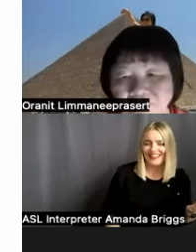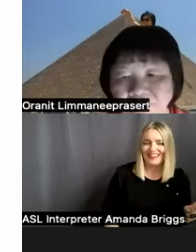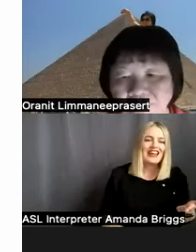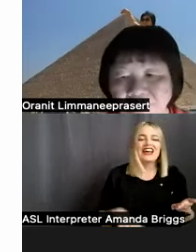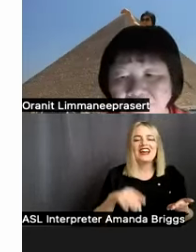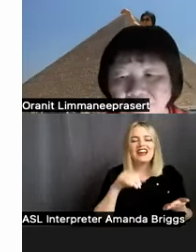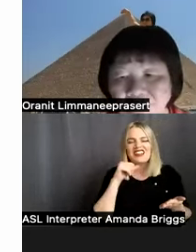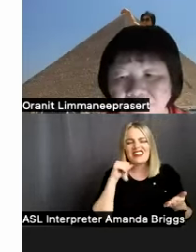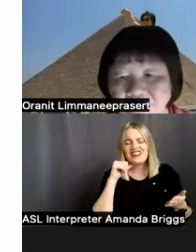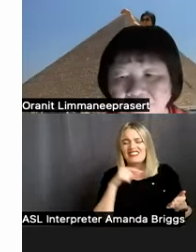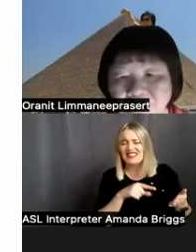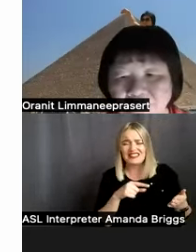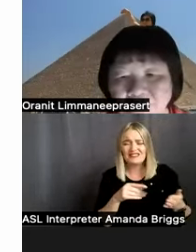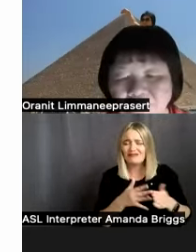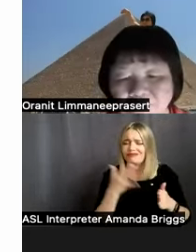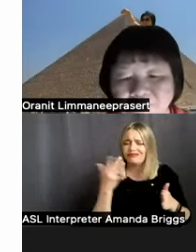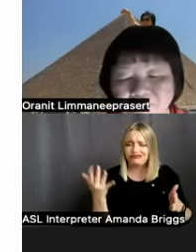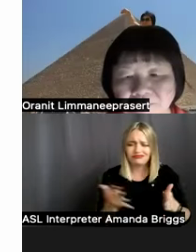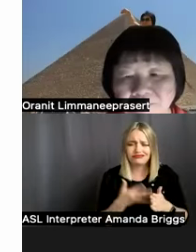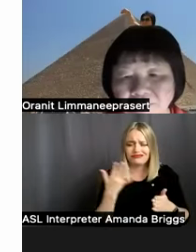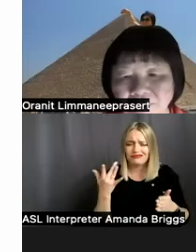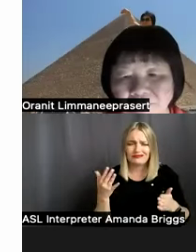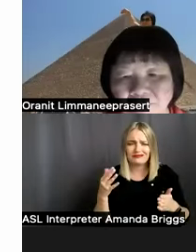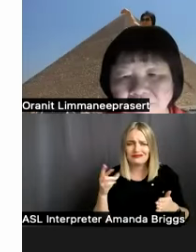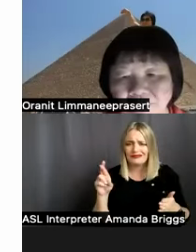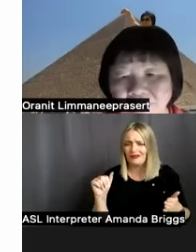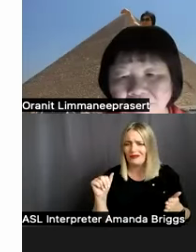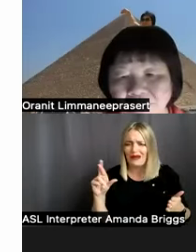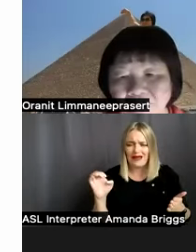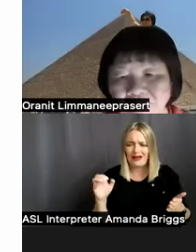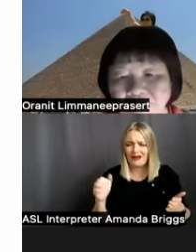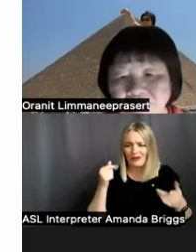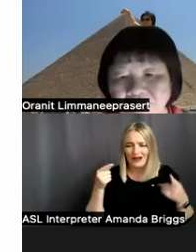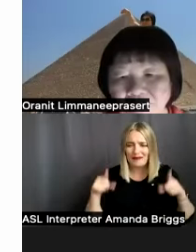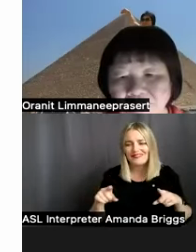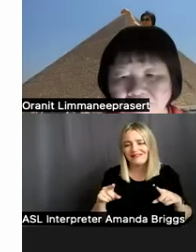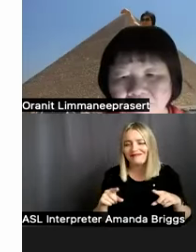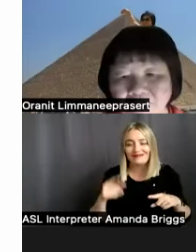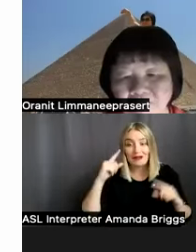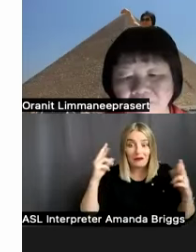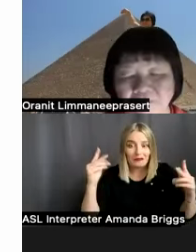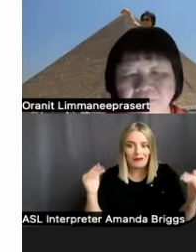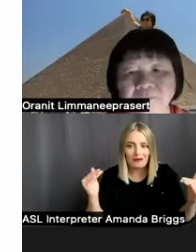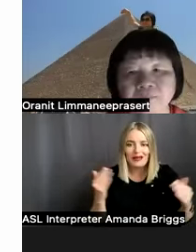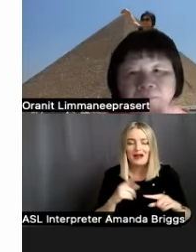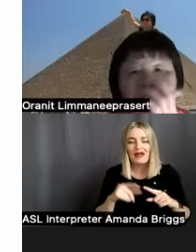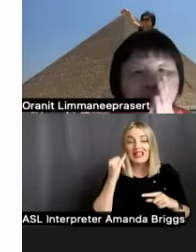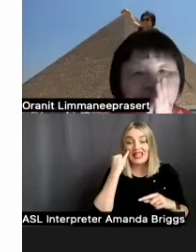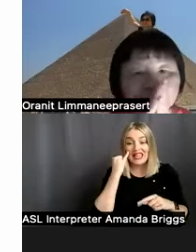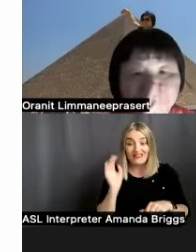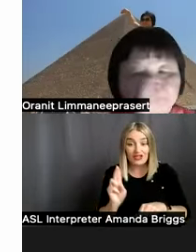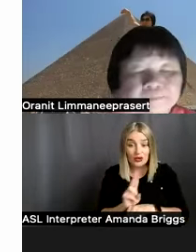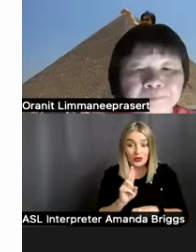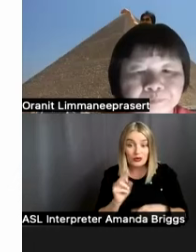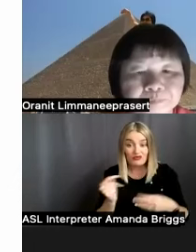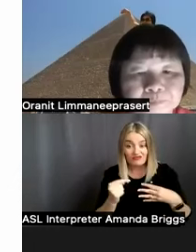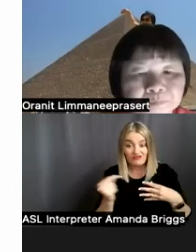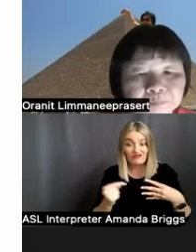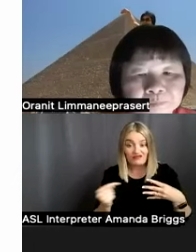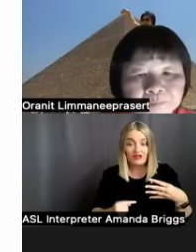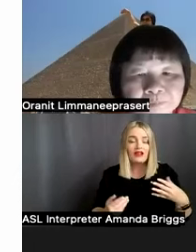very often at all. I'm hoping this measure will never be used. But if it is, we have a if it is used, then it will be